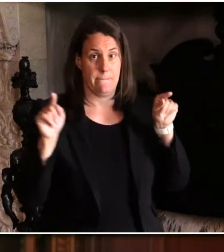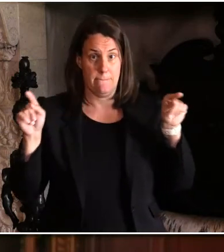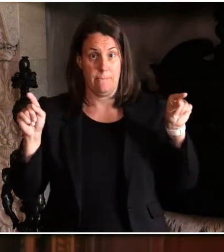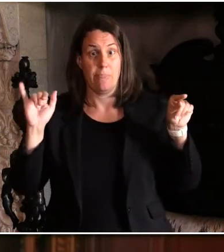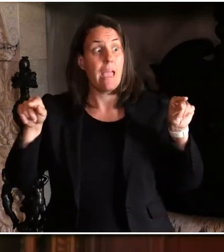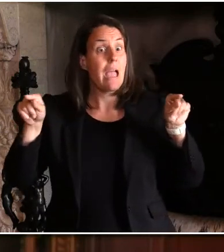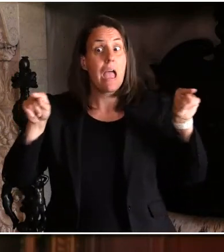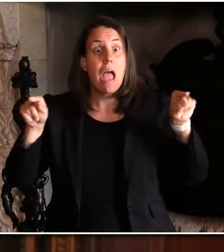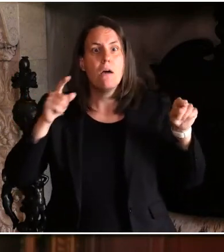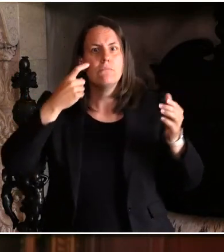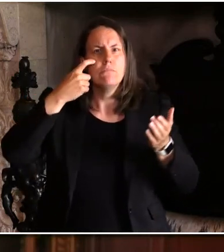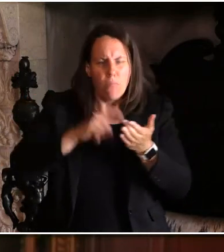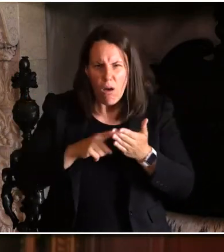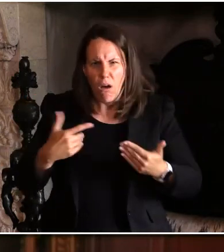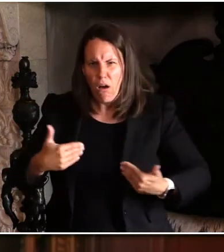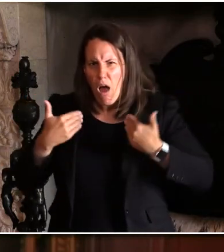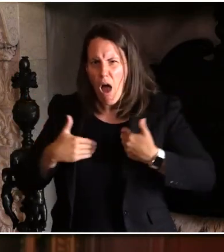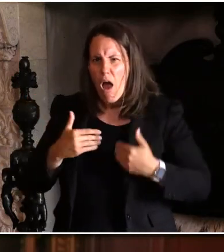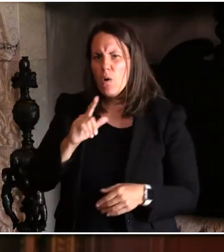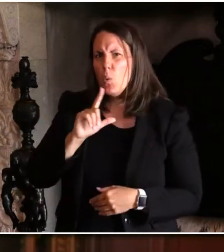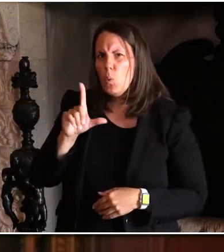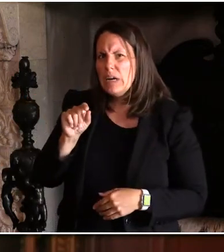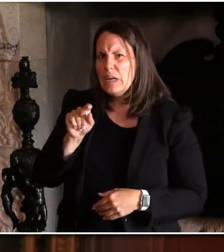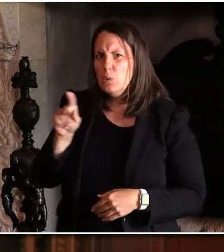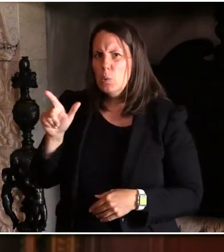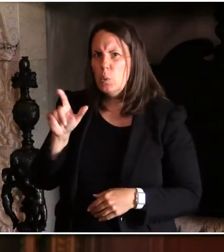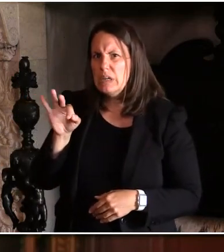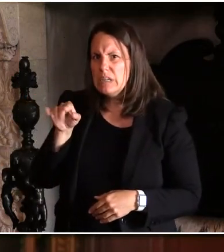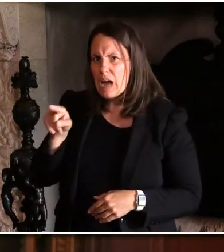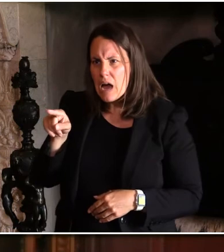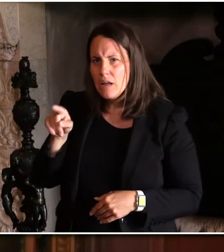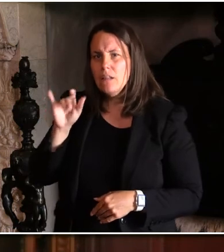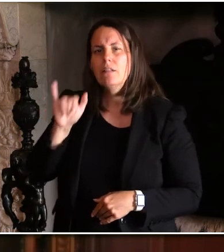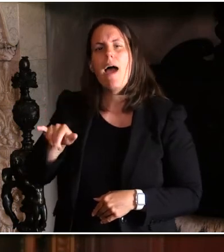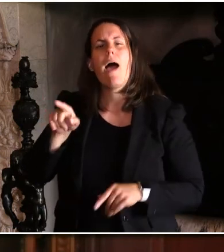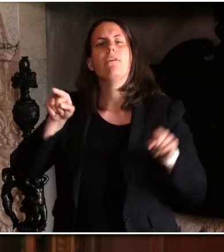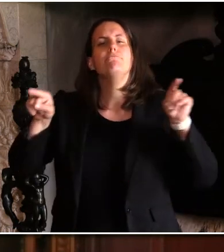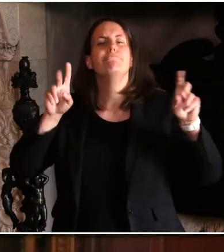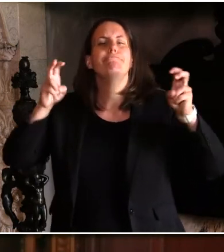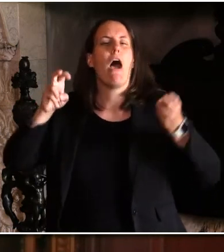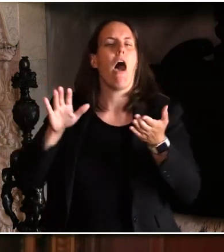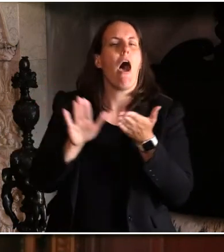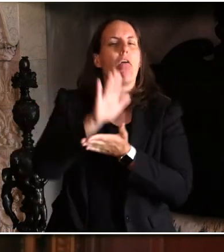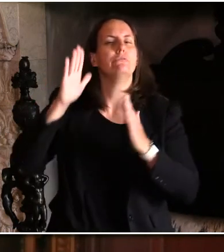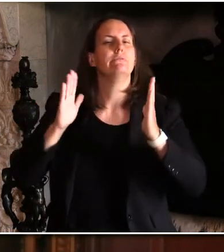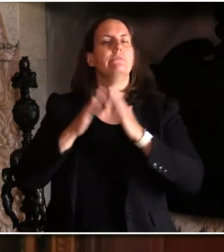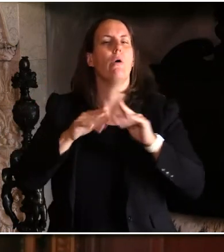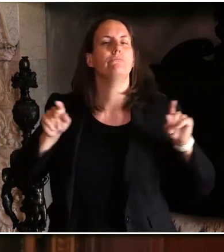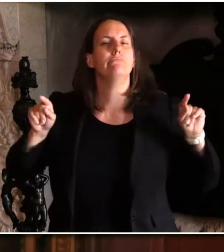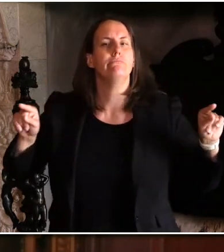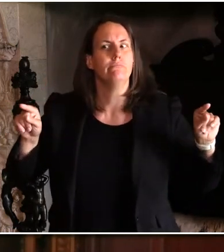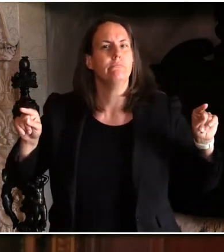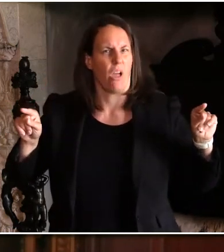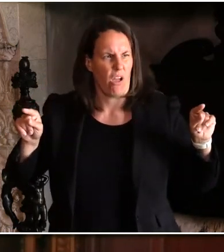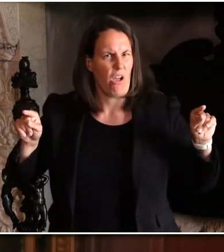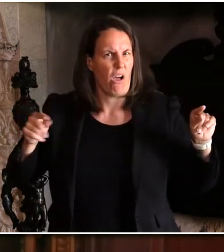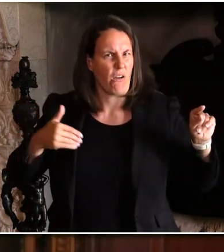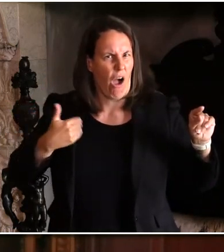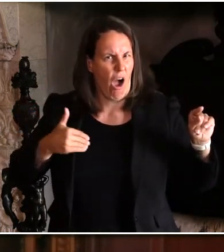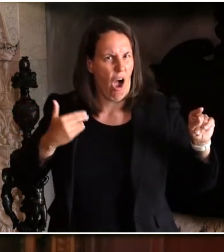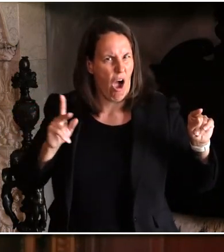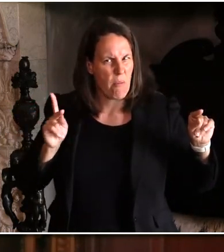what we're learning anecdotally is it is younger people in the university community. So the lesson from that